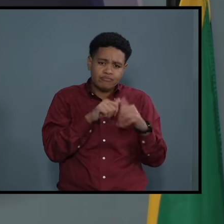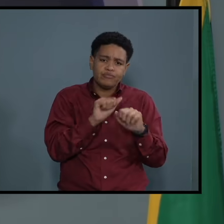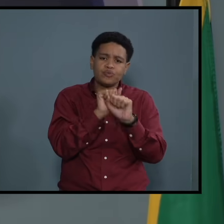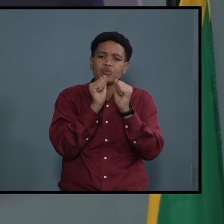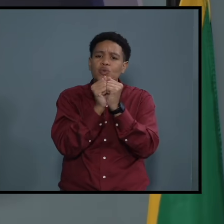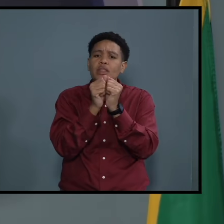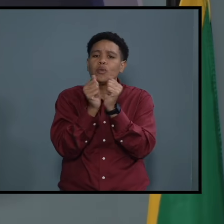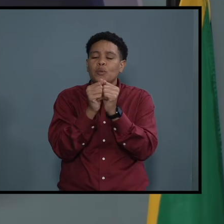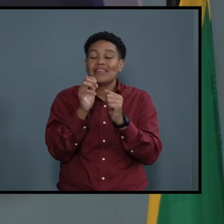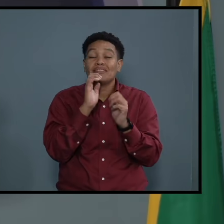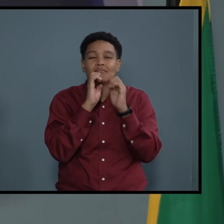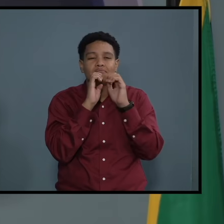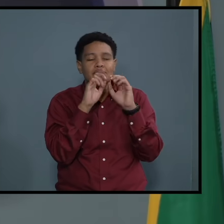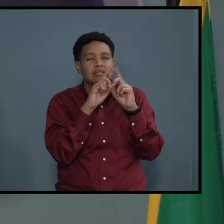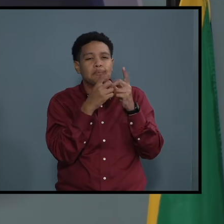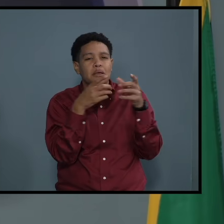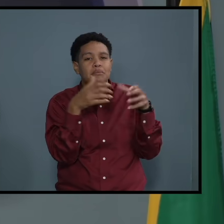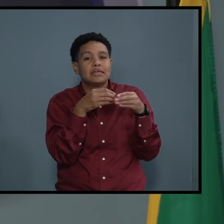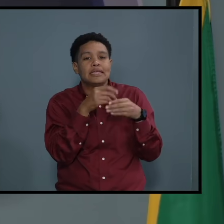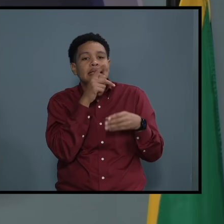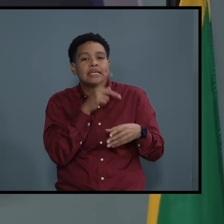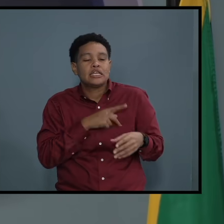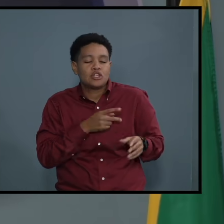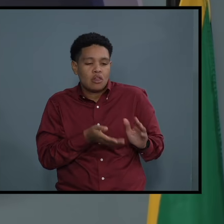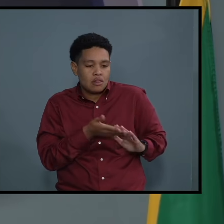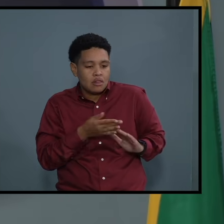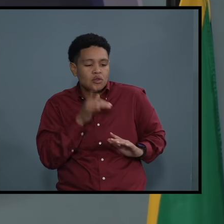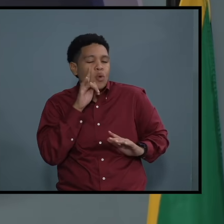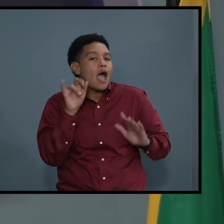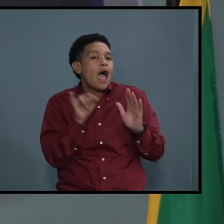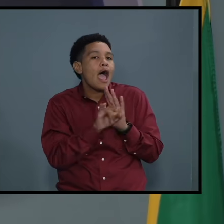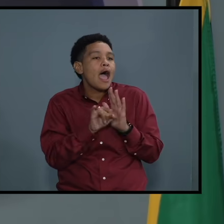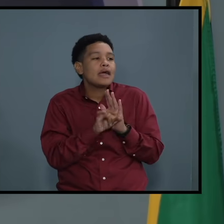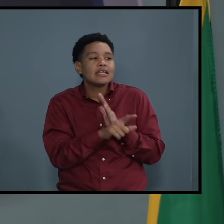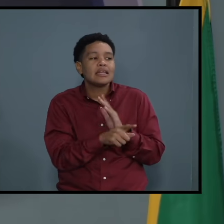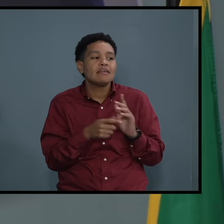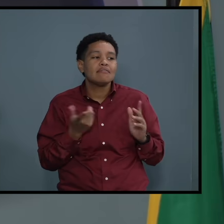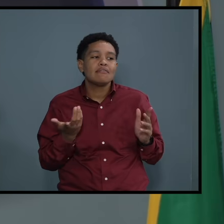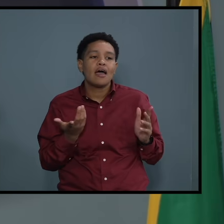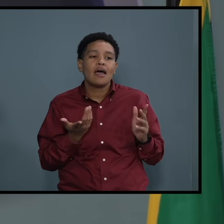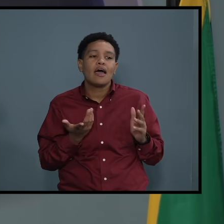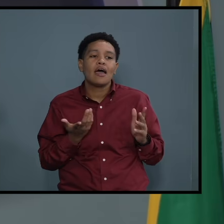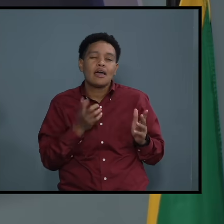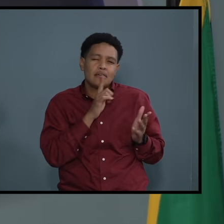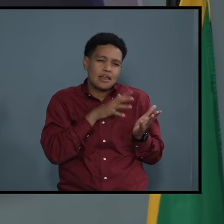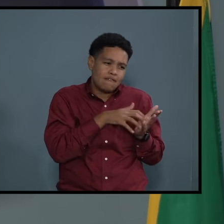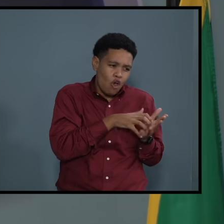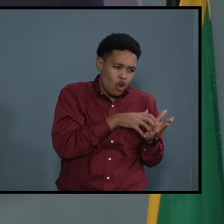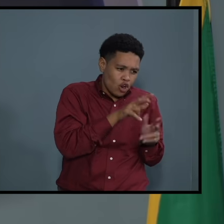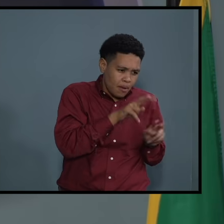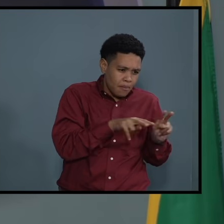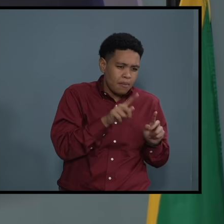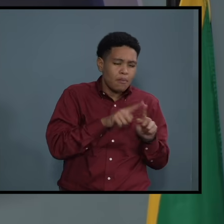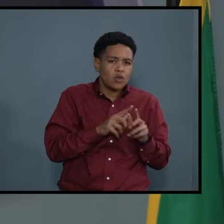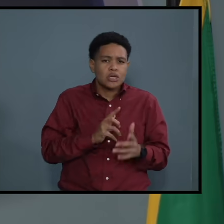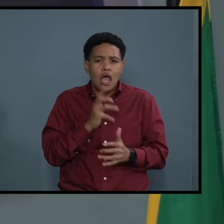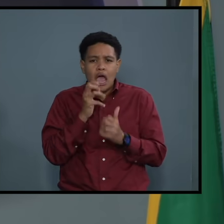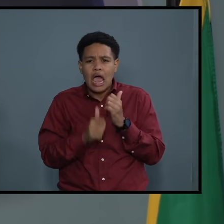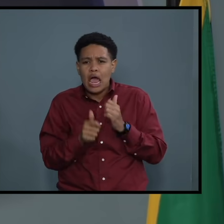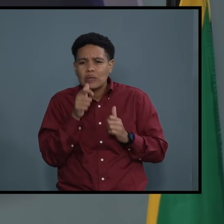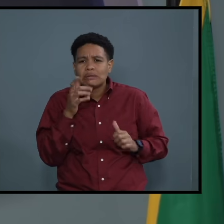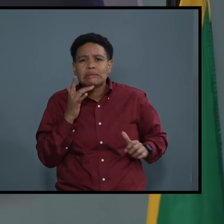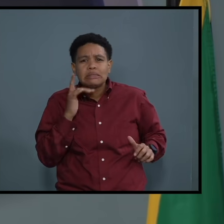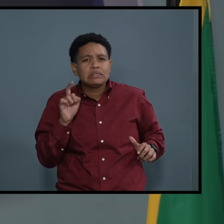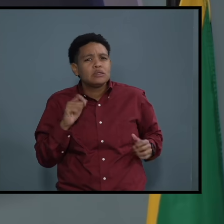the consular department in Kingston to identify the vulnerable and hardship cases